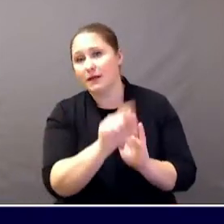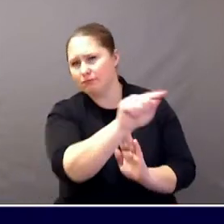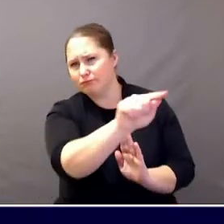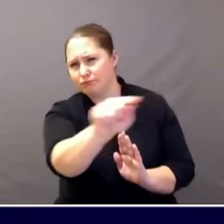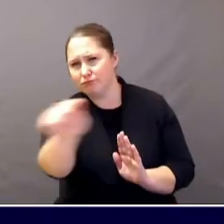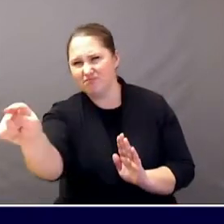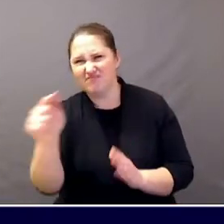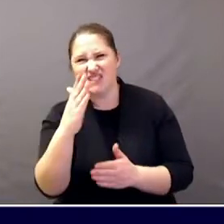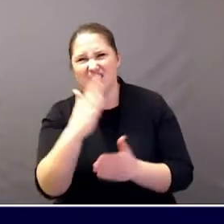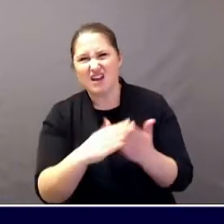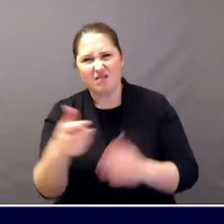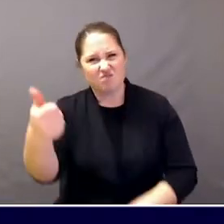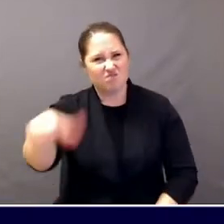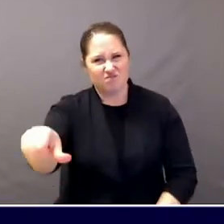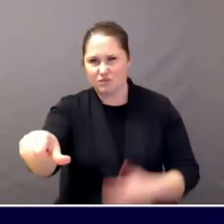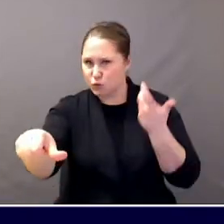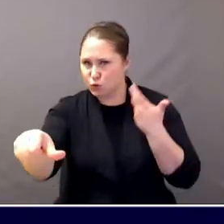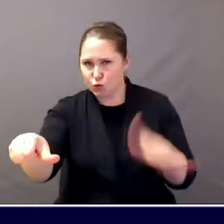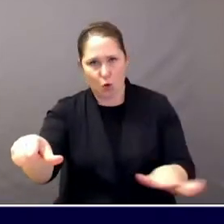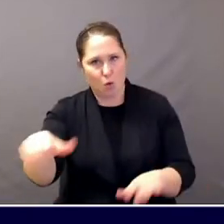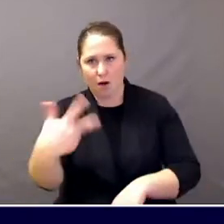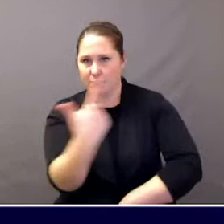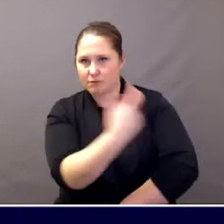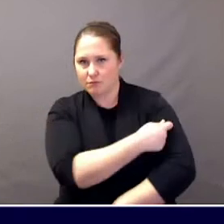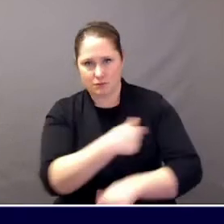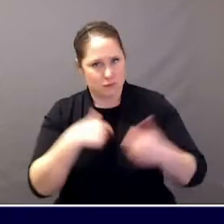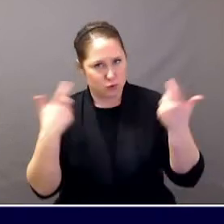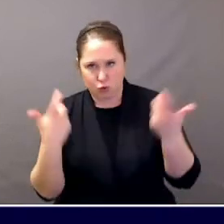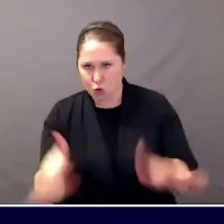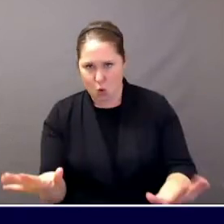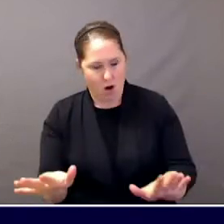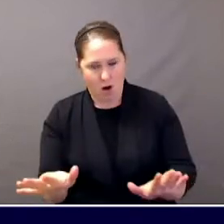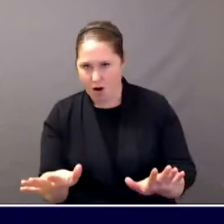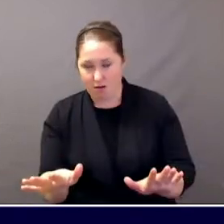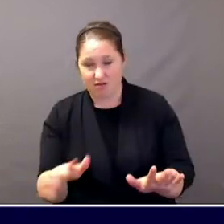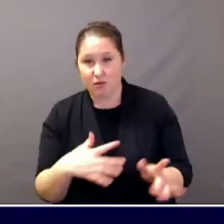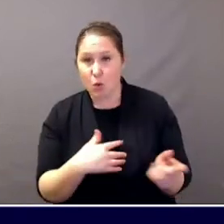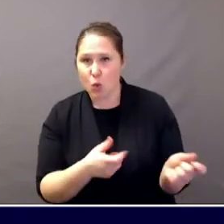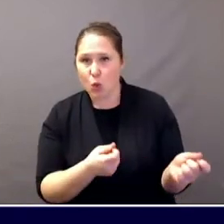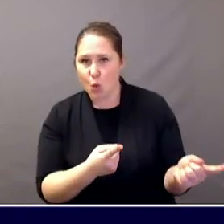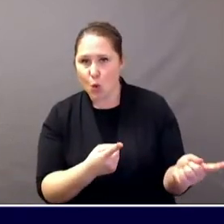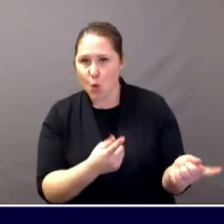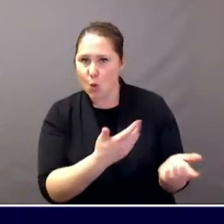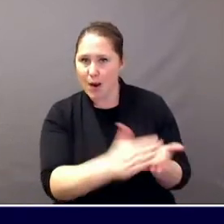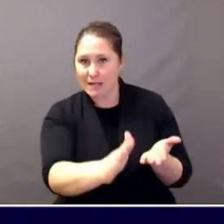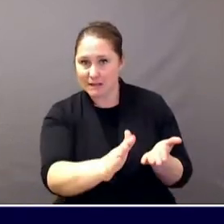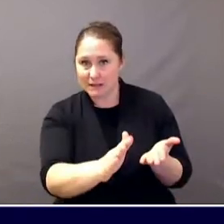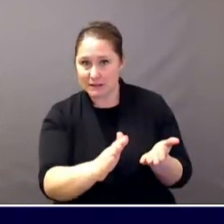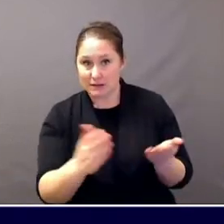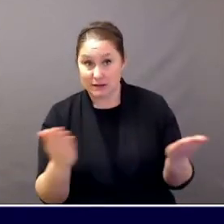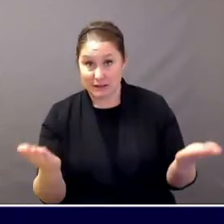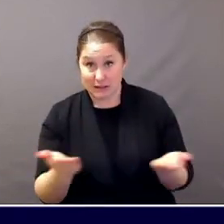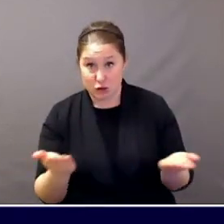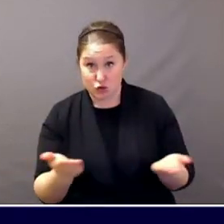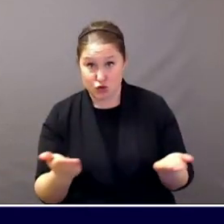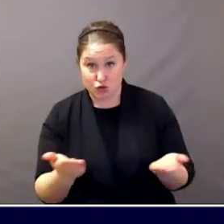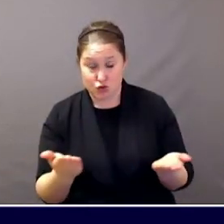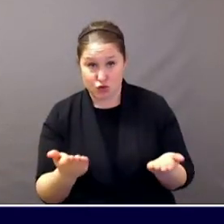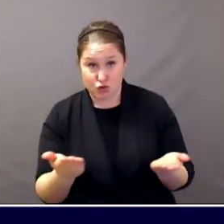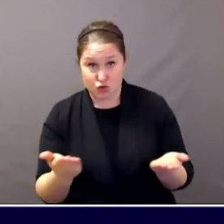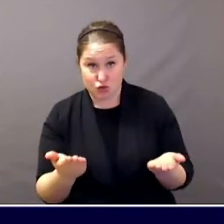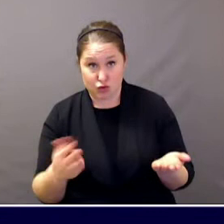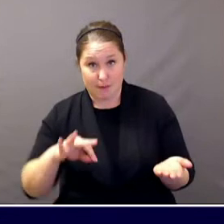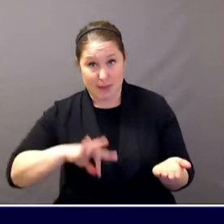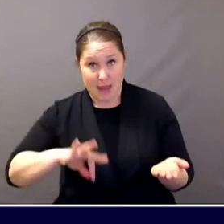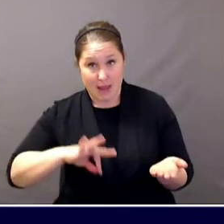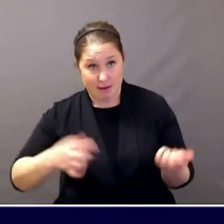down the vaccination, and the dose of vaccination is then being thrown away. Can you describe to us what it looks like in this